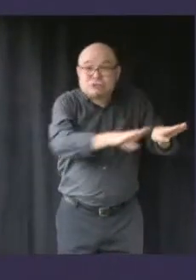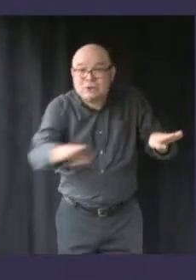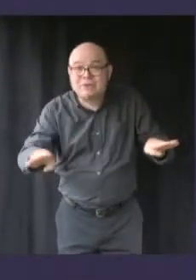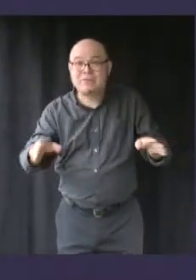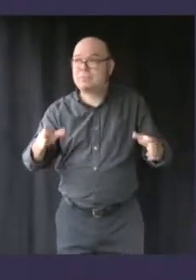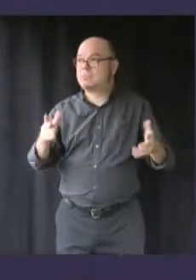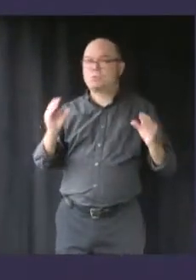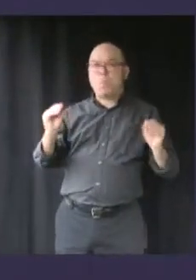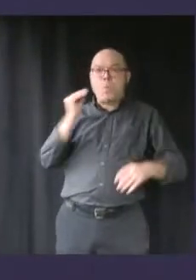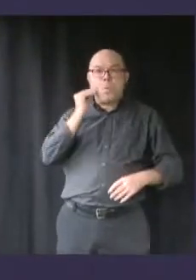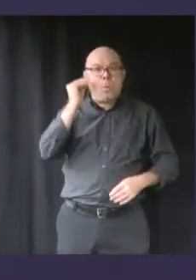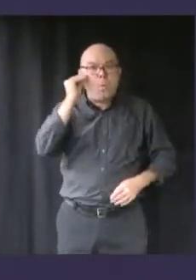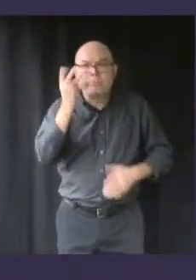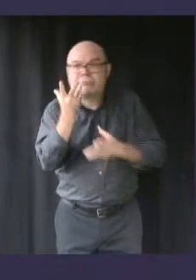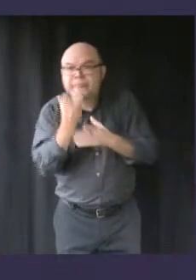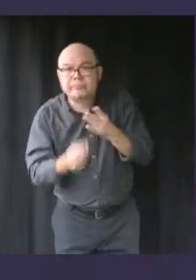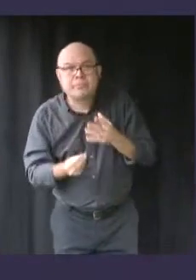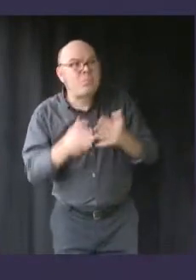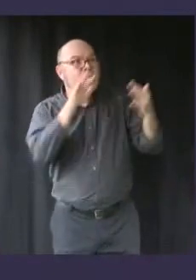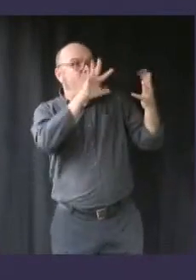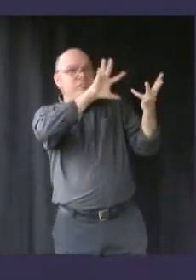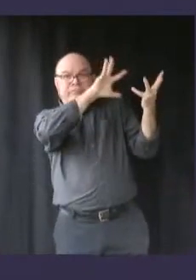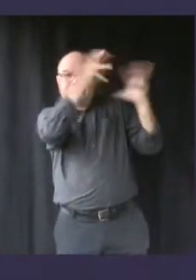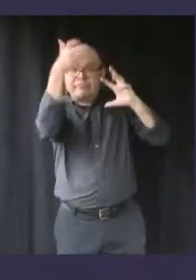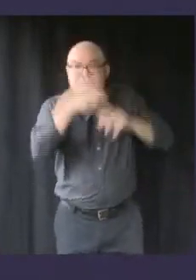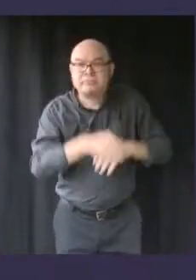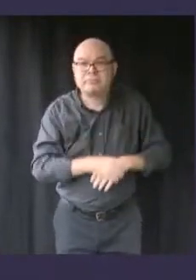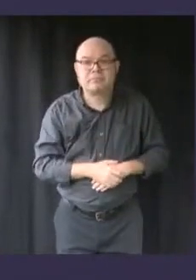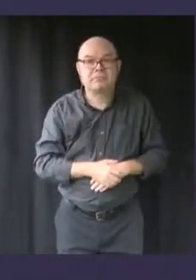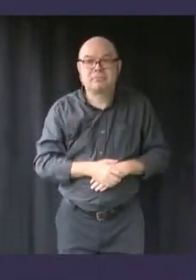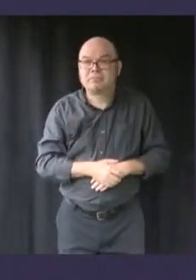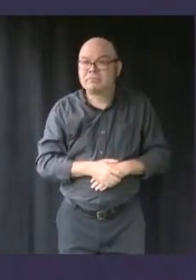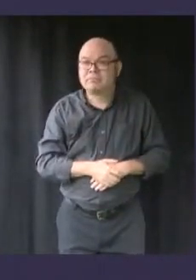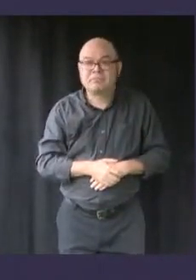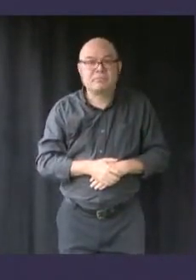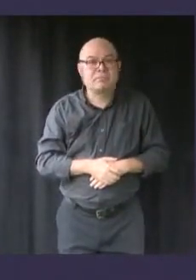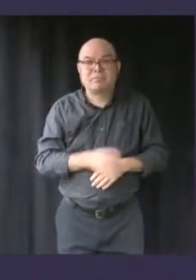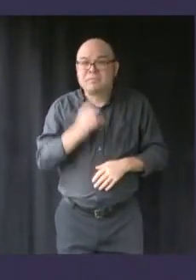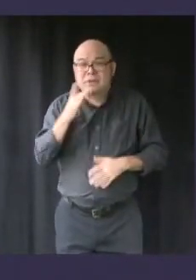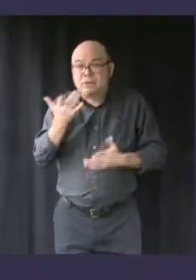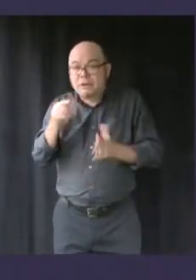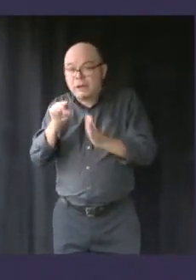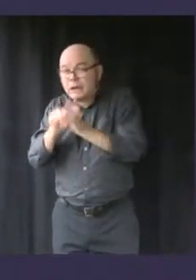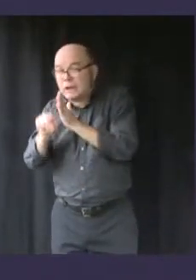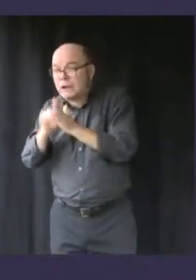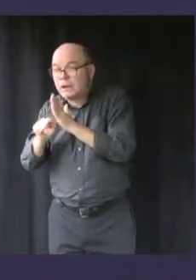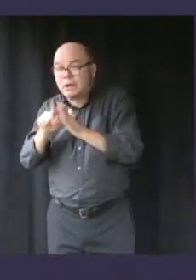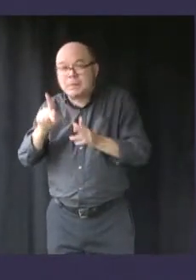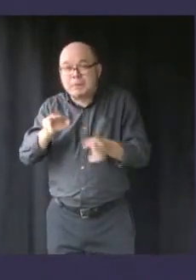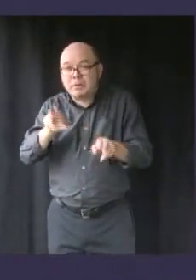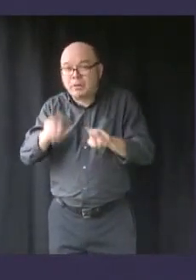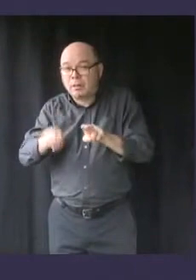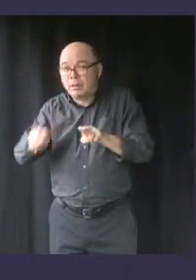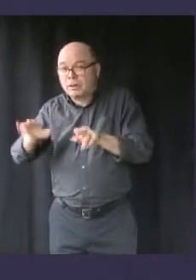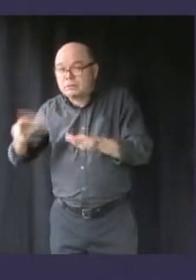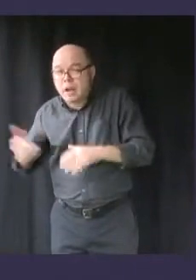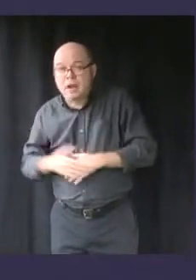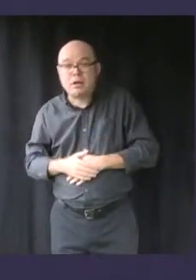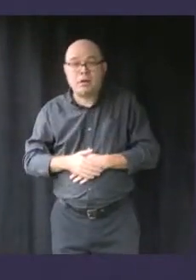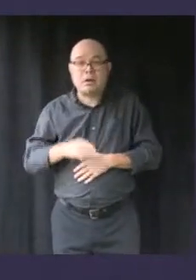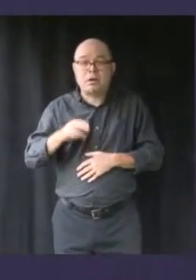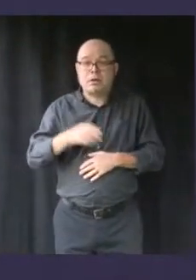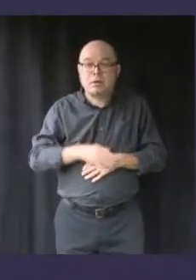and the genocide against the Rohingya and the Uyghurs. This is unacceptable, and it must